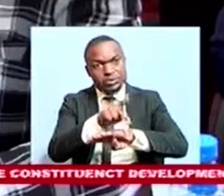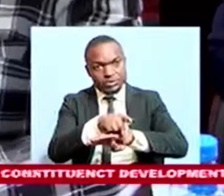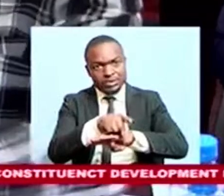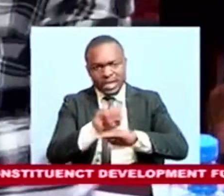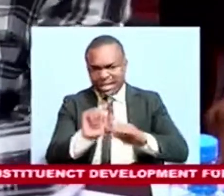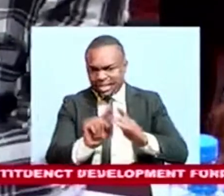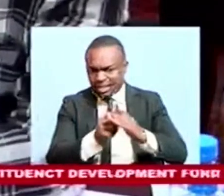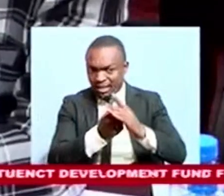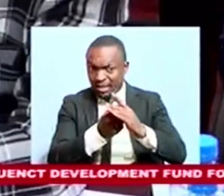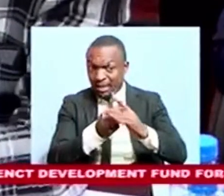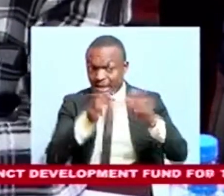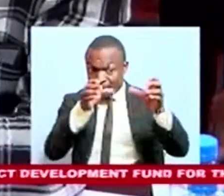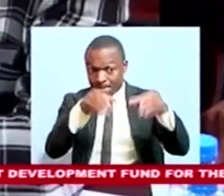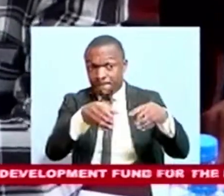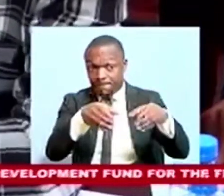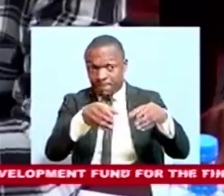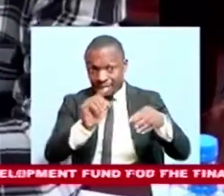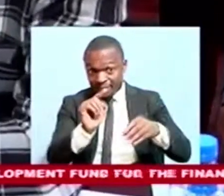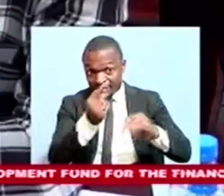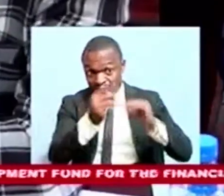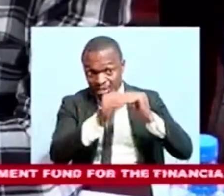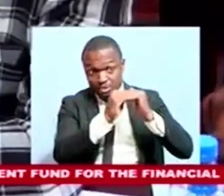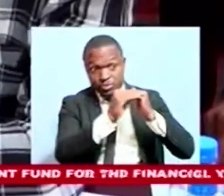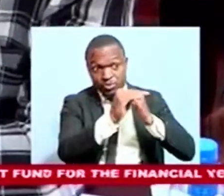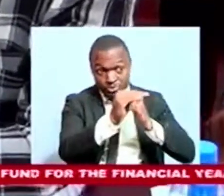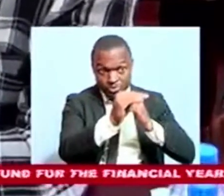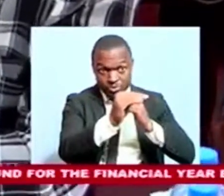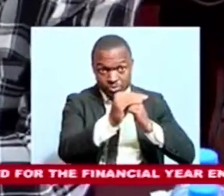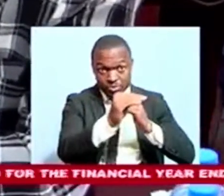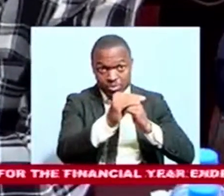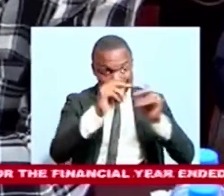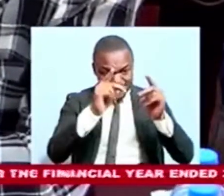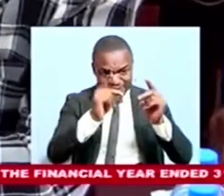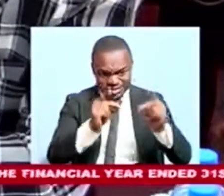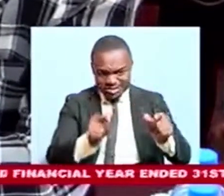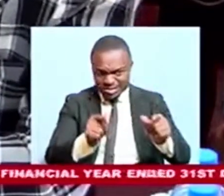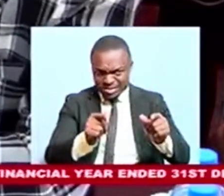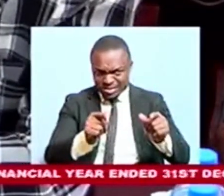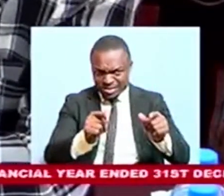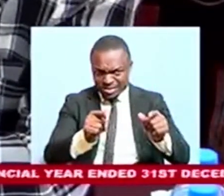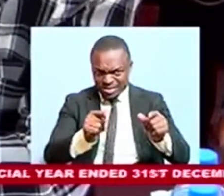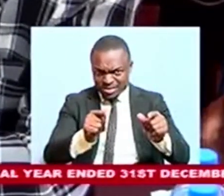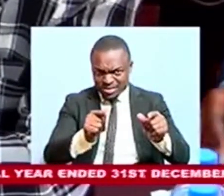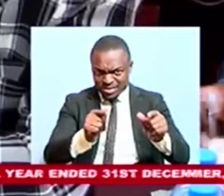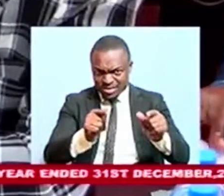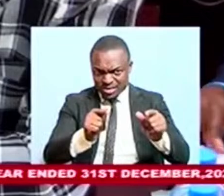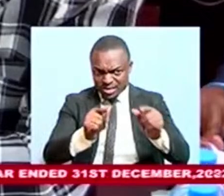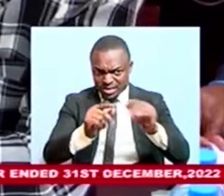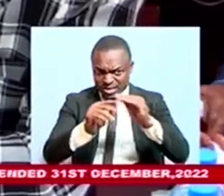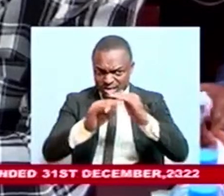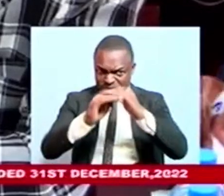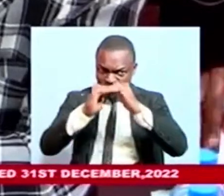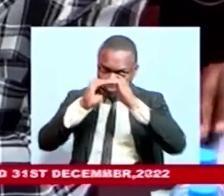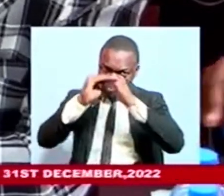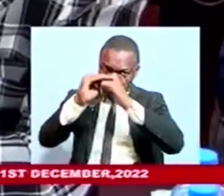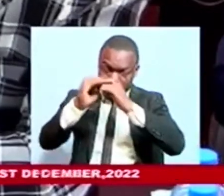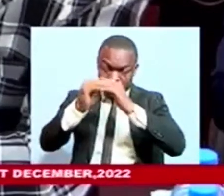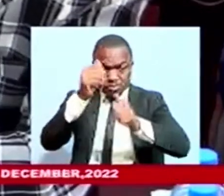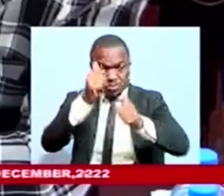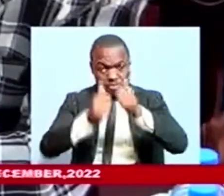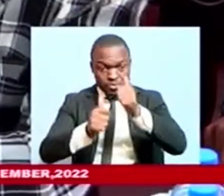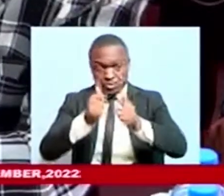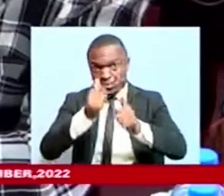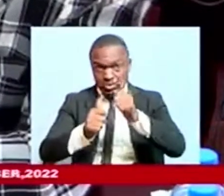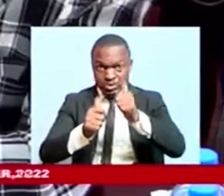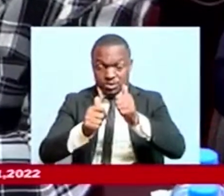started by the community. That's the first stage. Then it reached a certain stage, which was Gable.